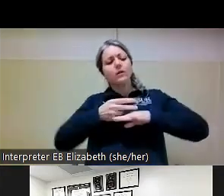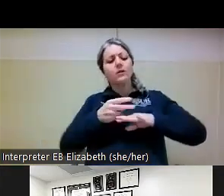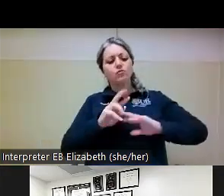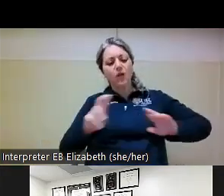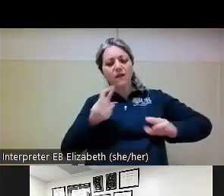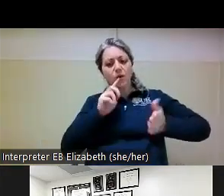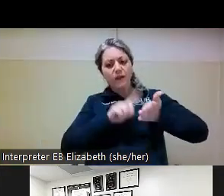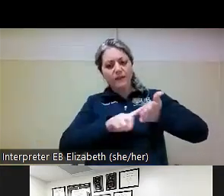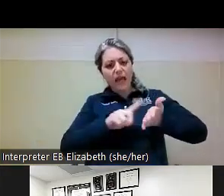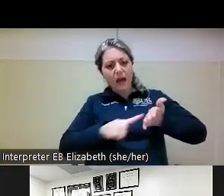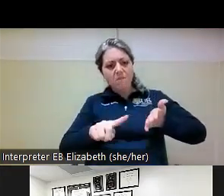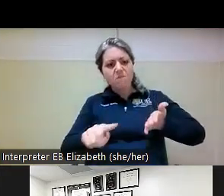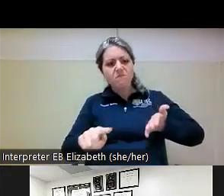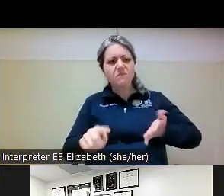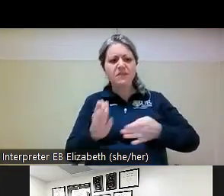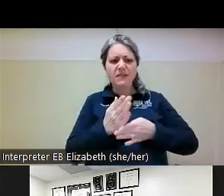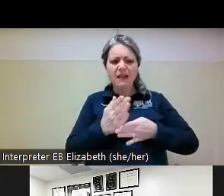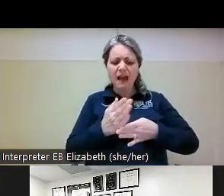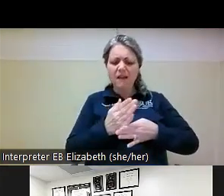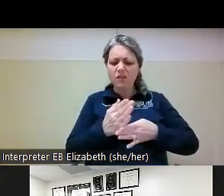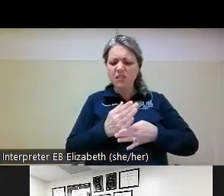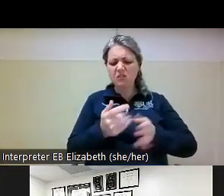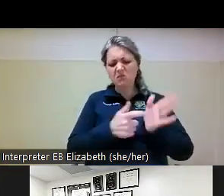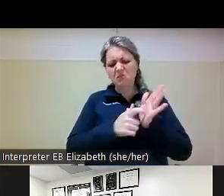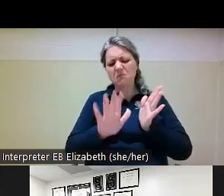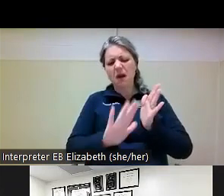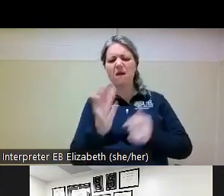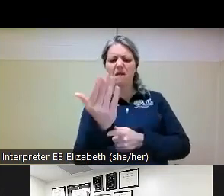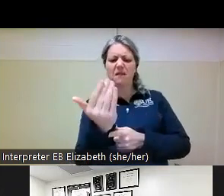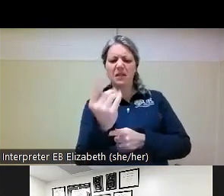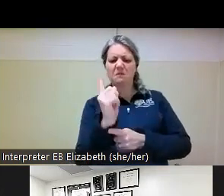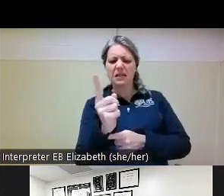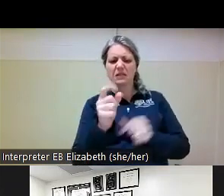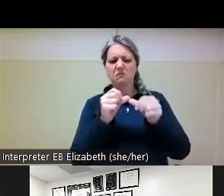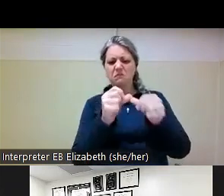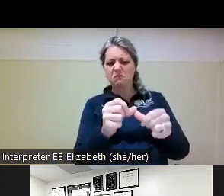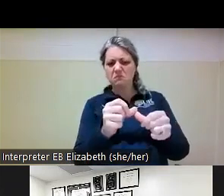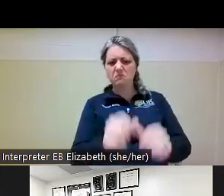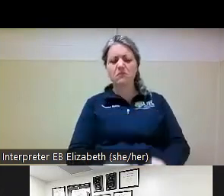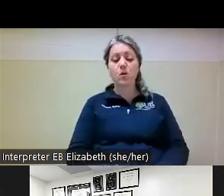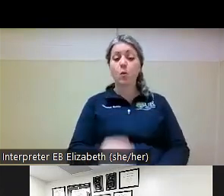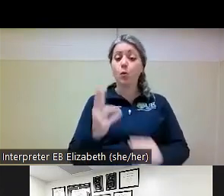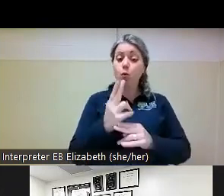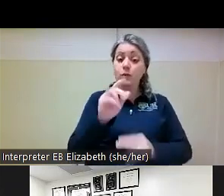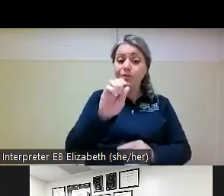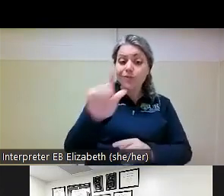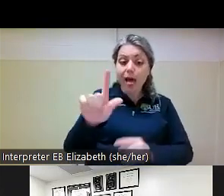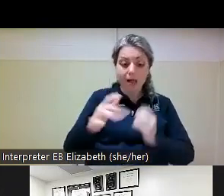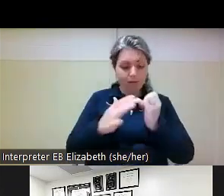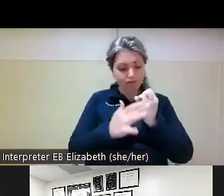on the average, the exam takes about 15 minutes. We use numbing gels